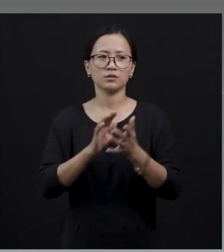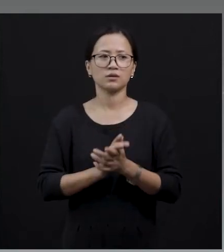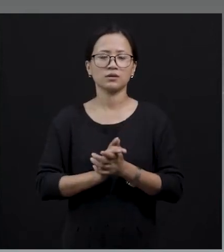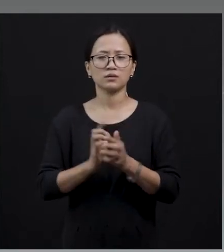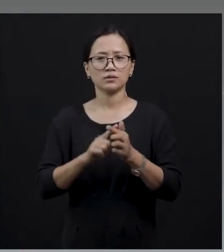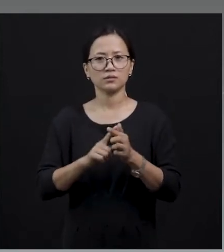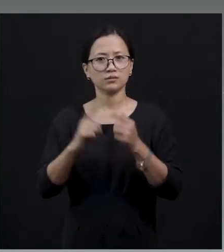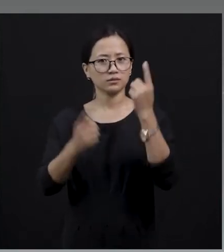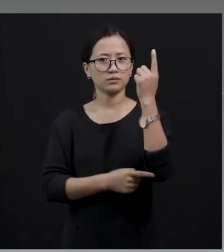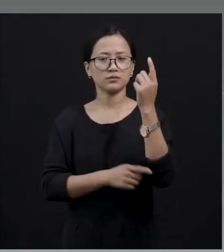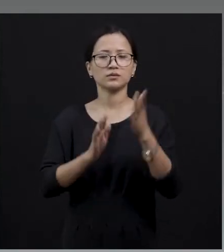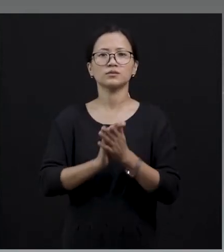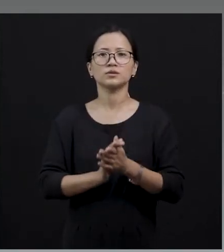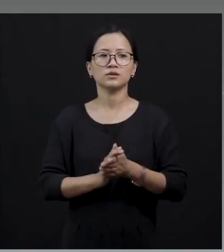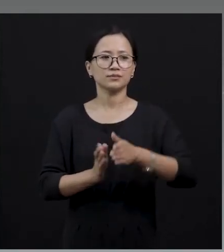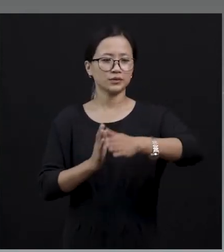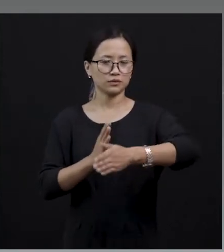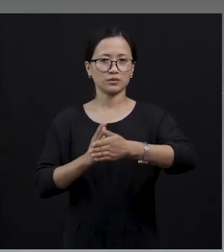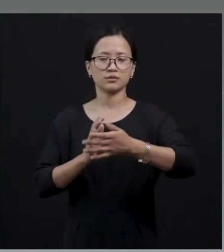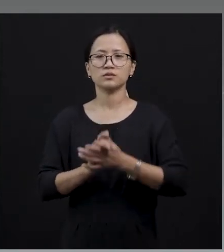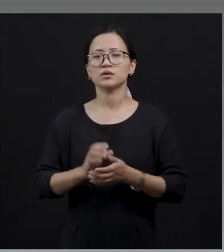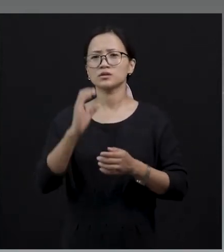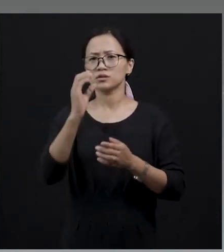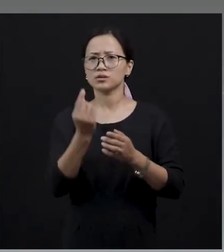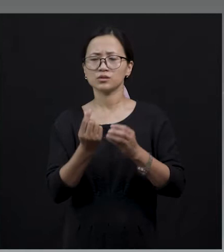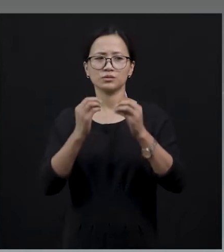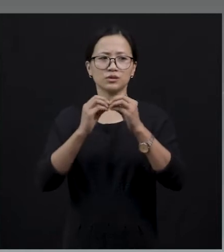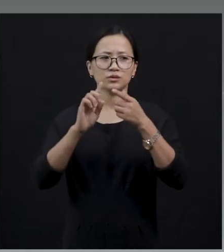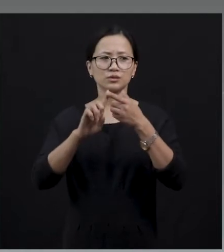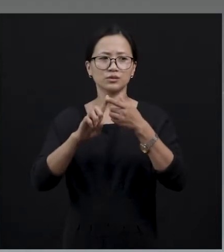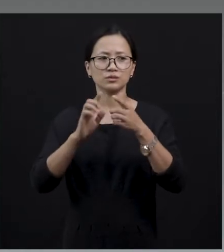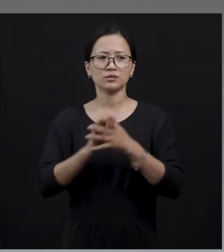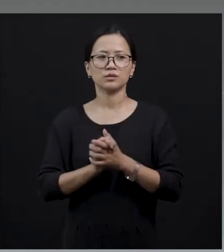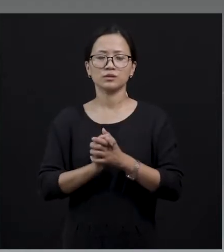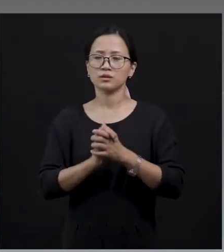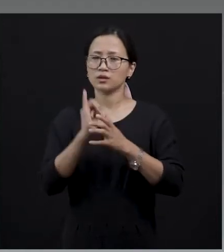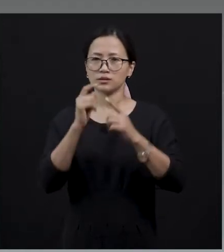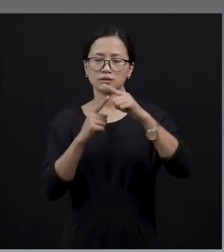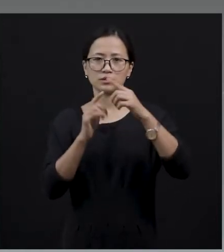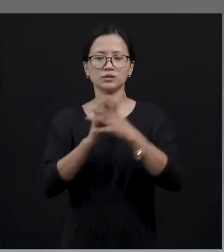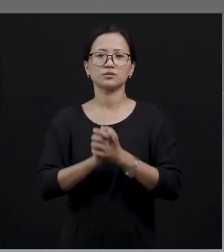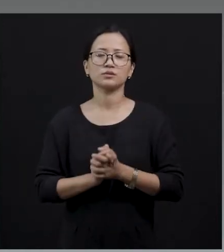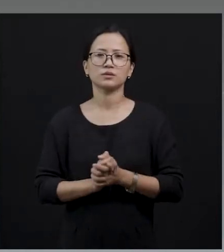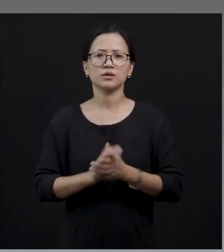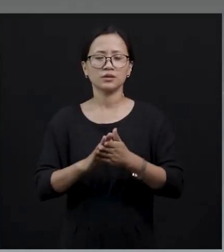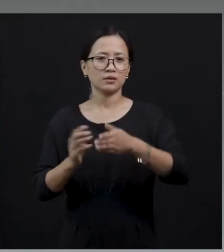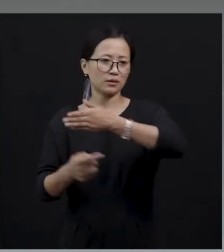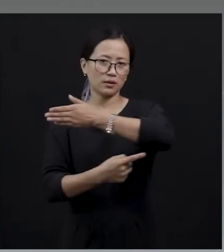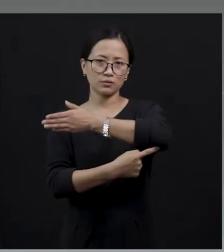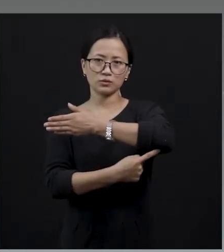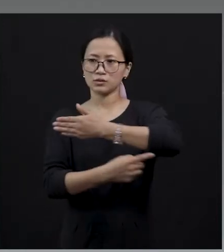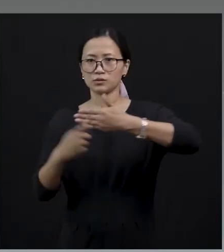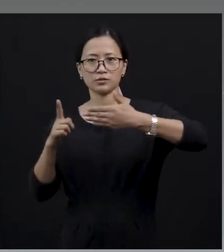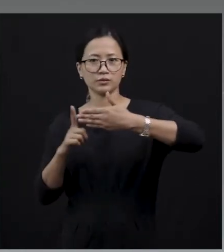also the cubit. The cubit is nothing but the measurement from your elbow to the tip of your